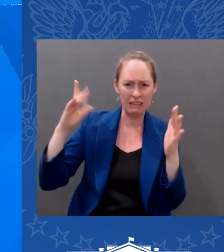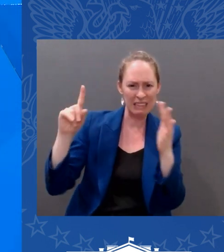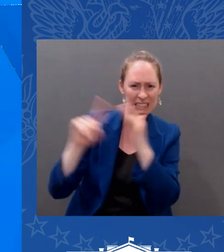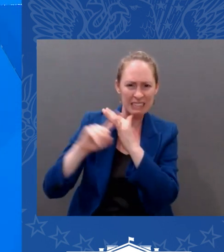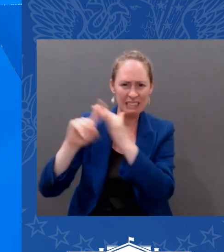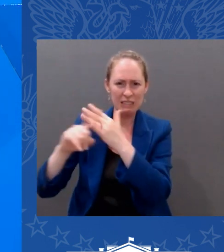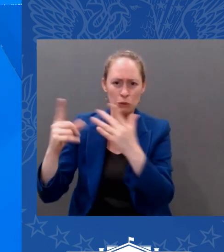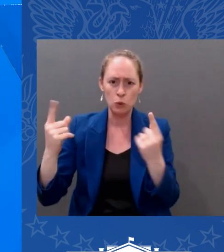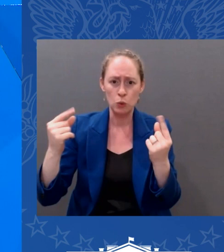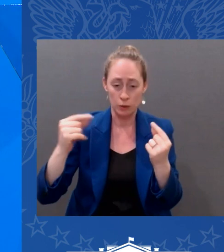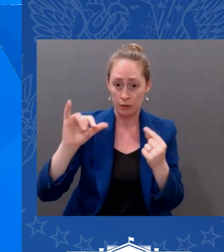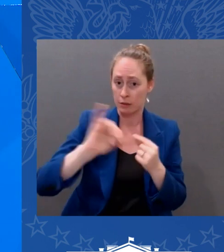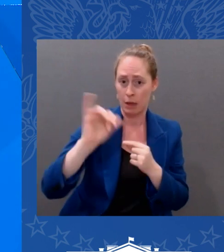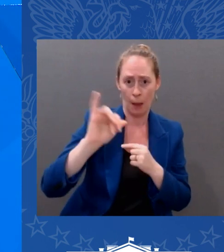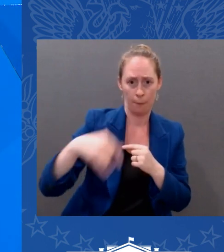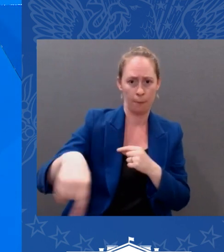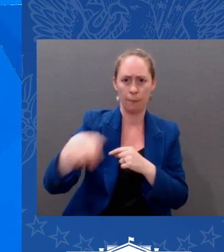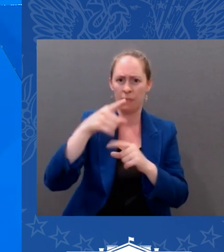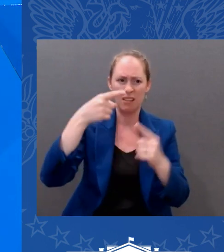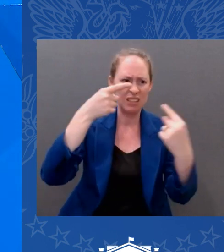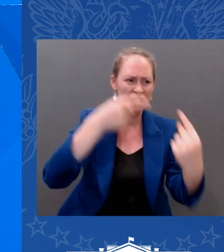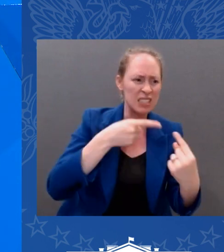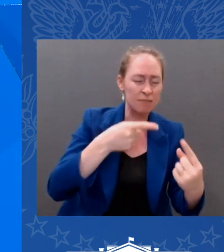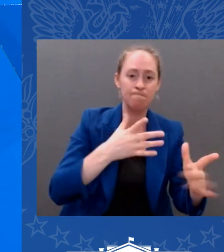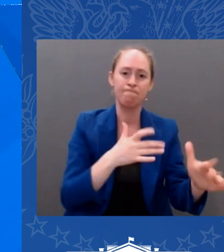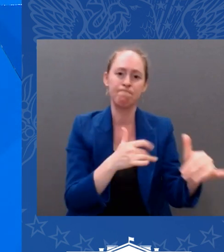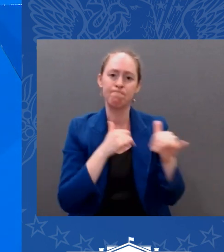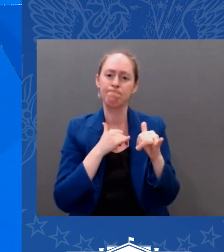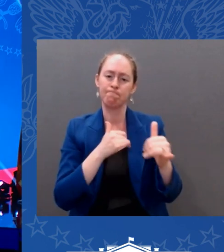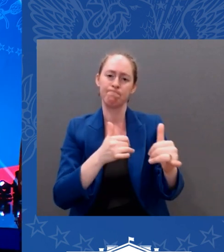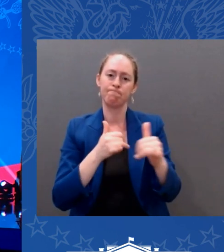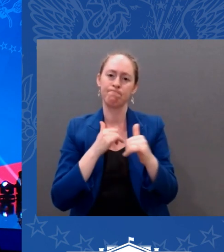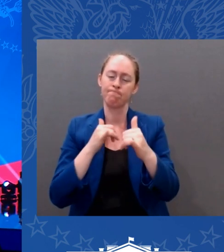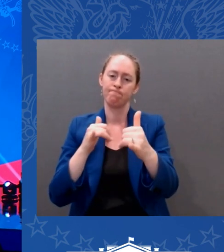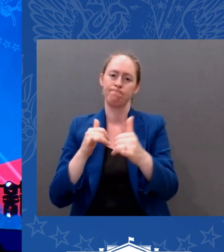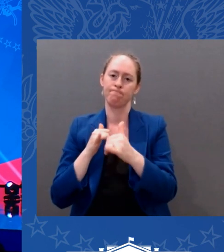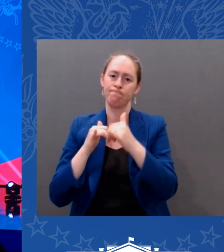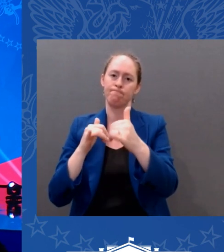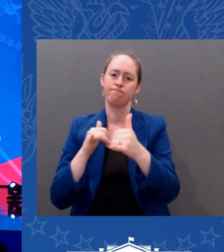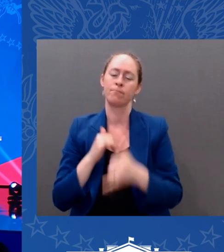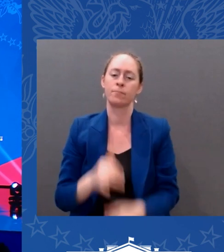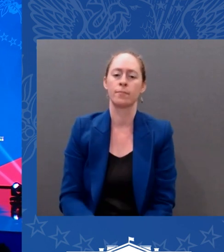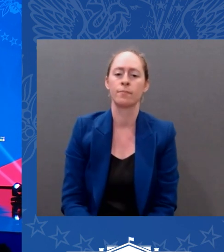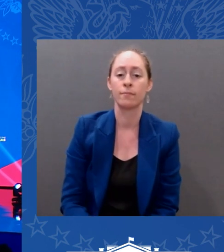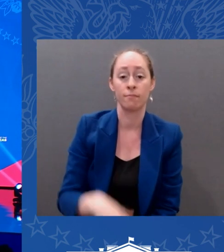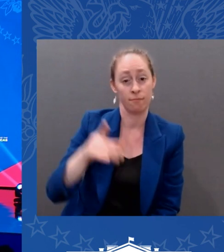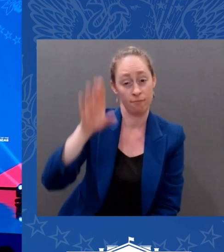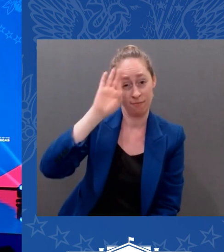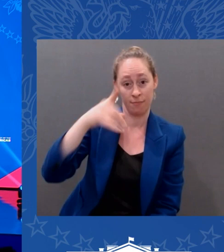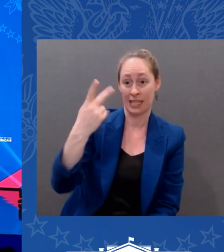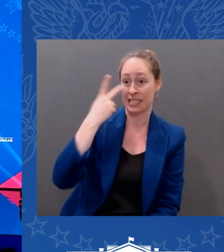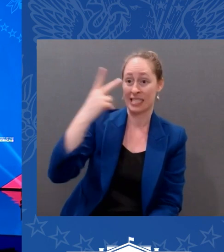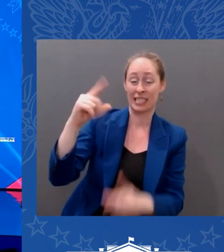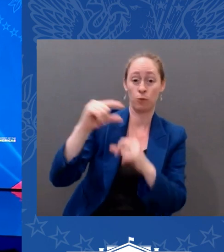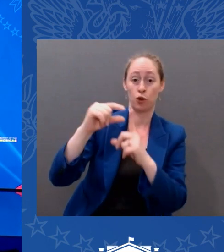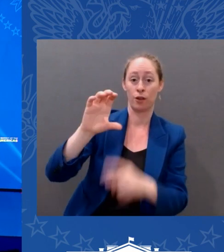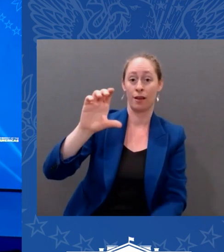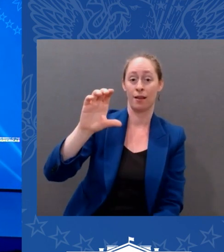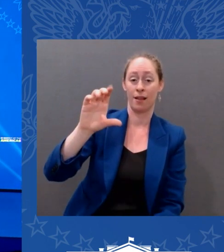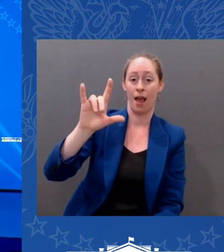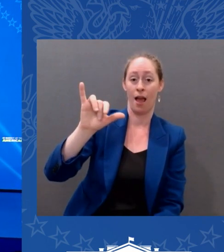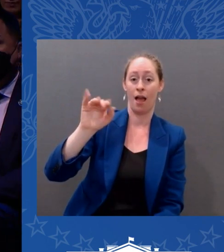hear climate, I think jobs. Good-paying, high-quality jobs will help speed our